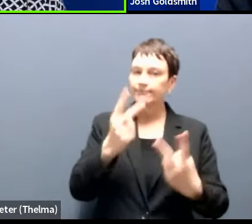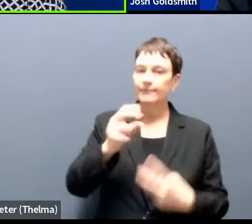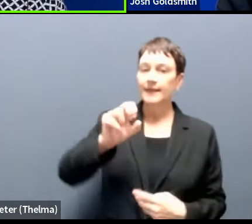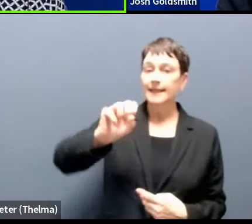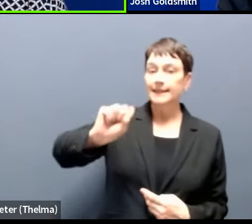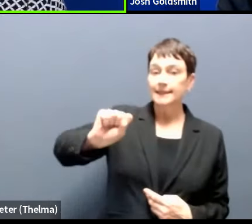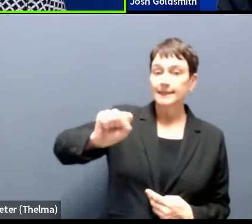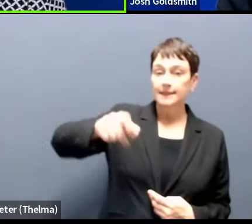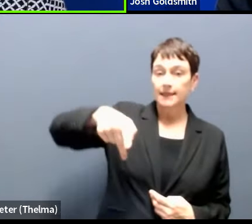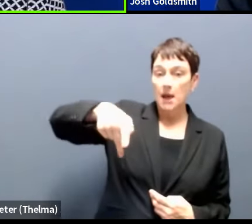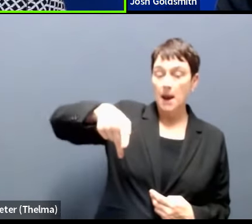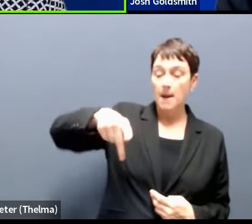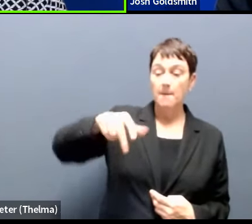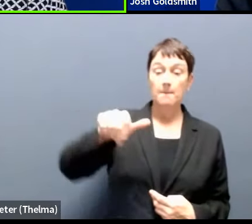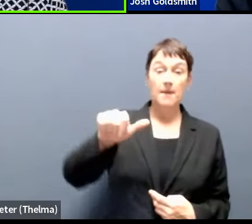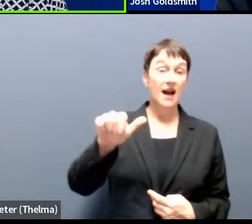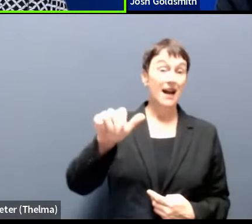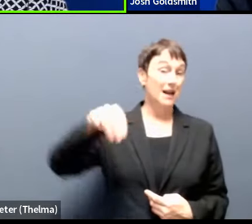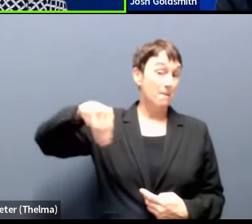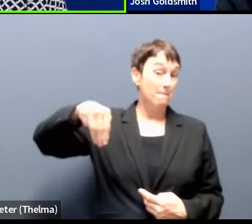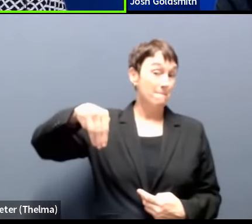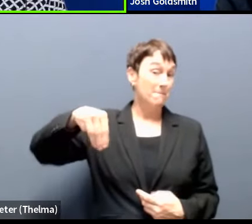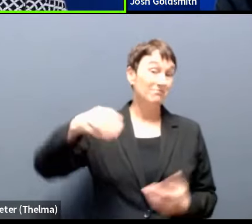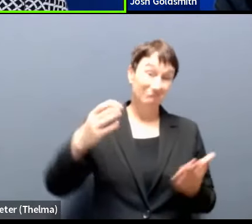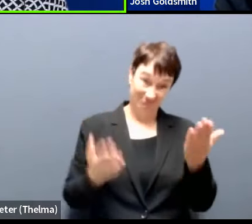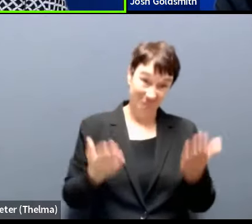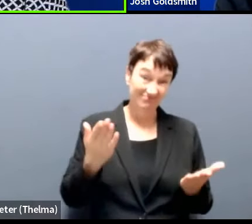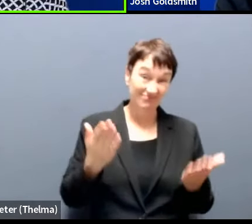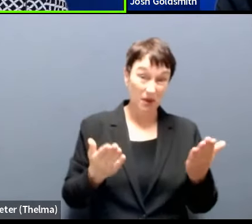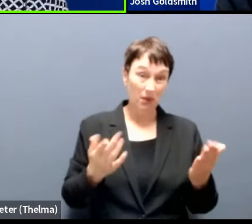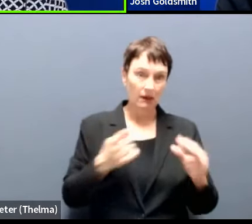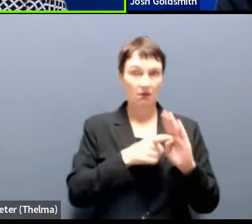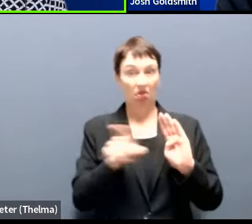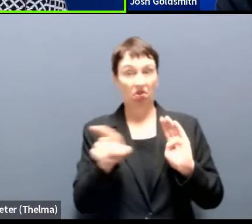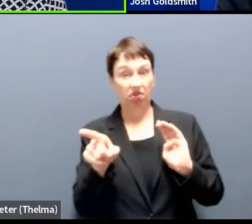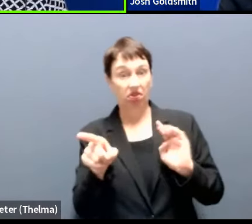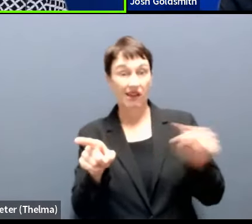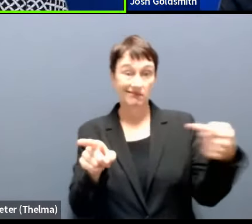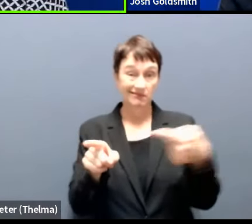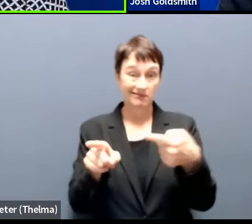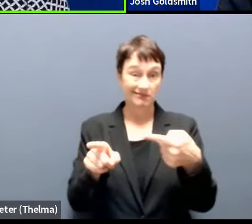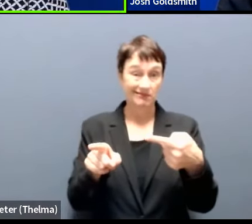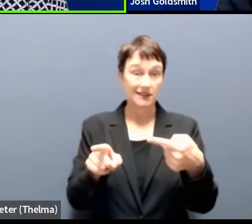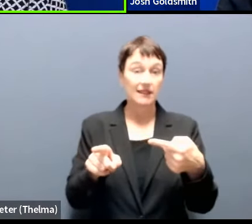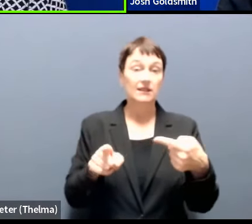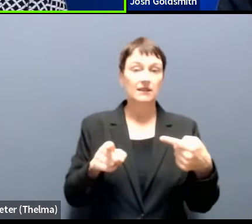place. And whitelist our email address, which is